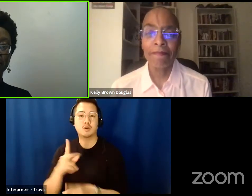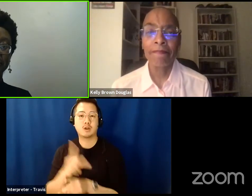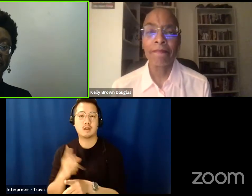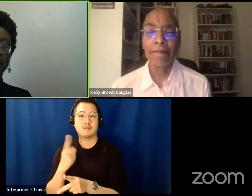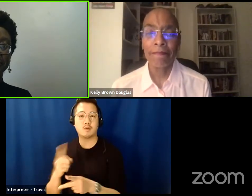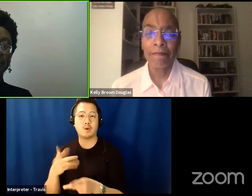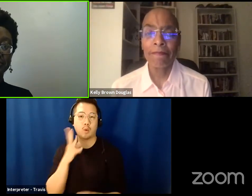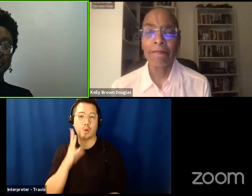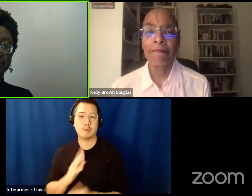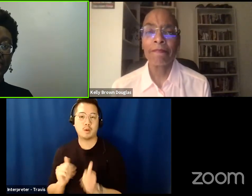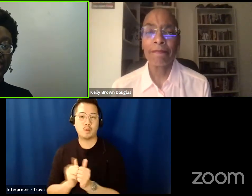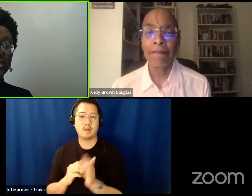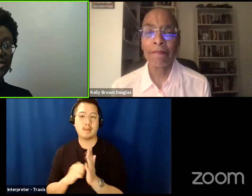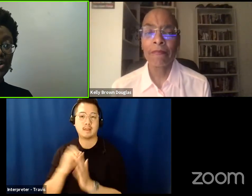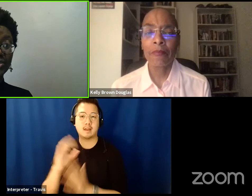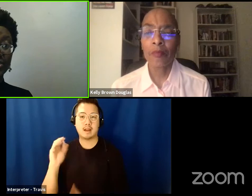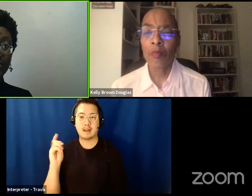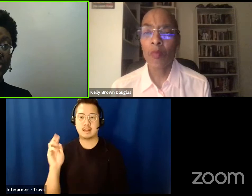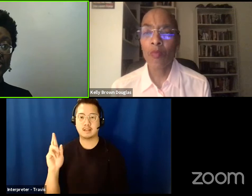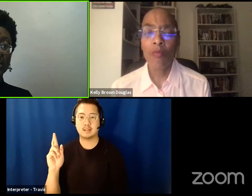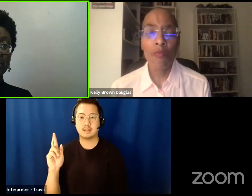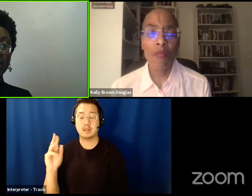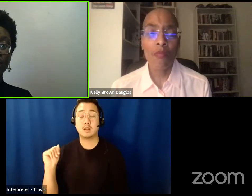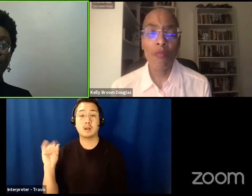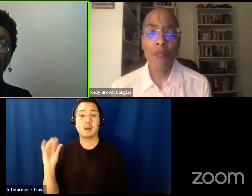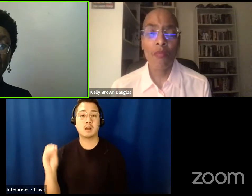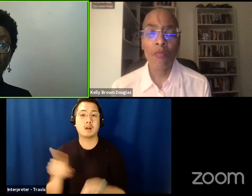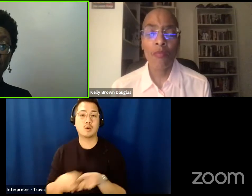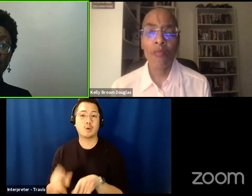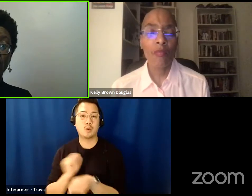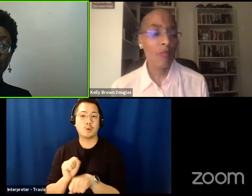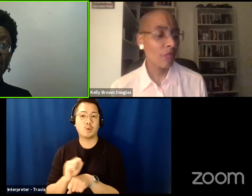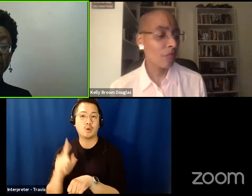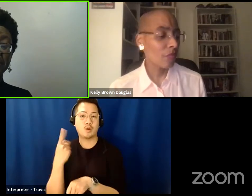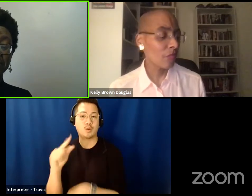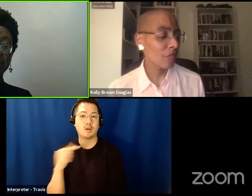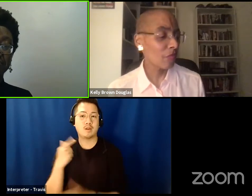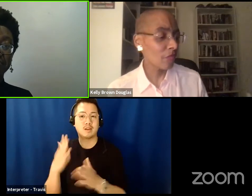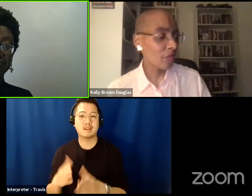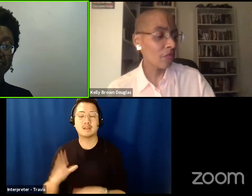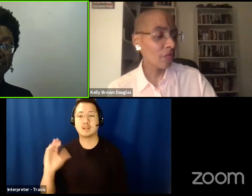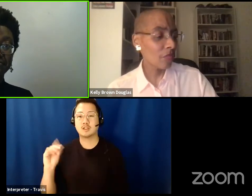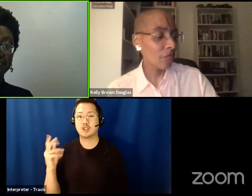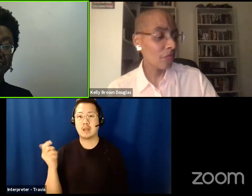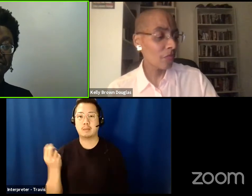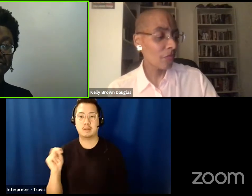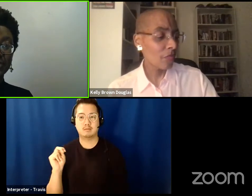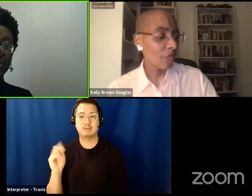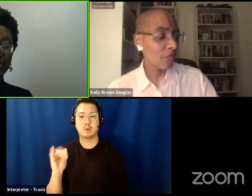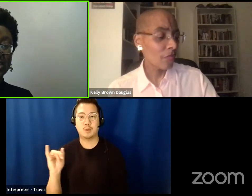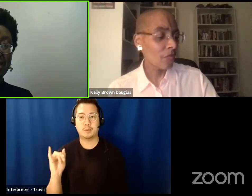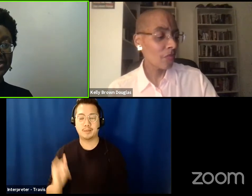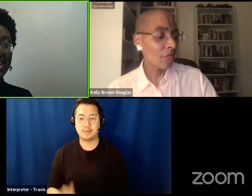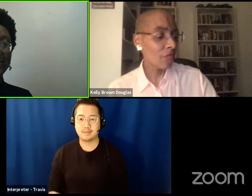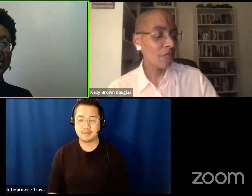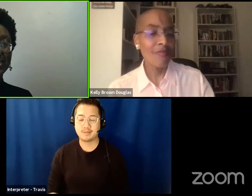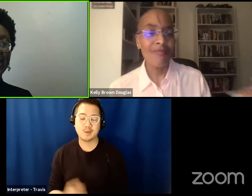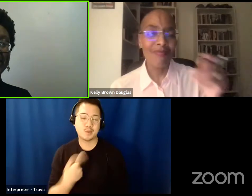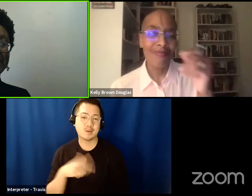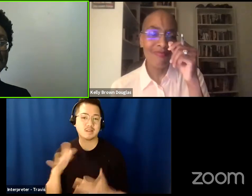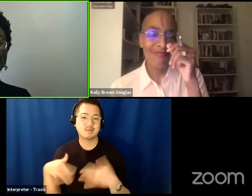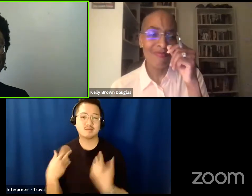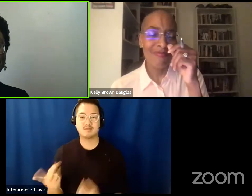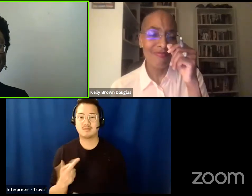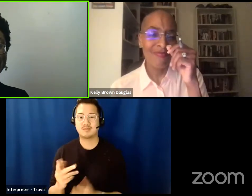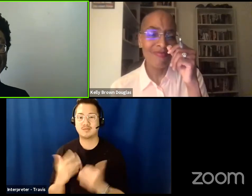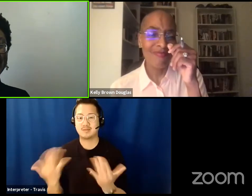Cancer. Ayo also works as a pastoral counselor and chaplain. We're really happy to have you here,